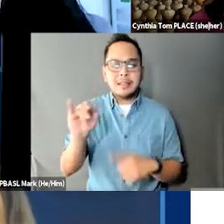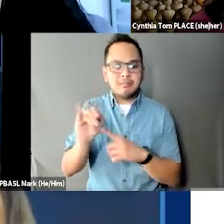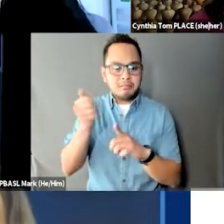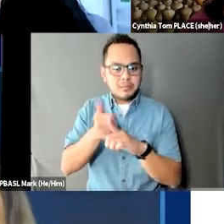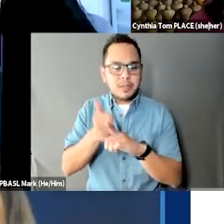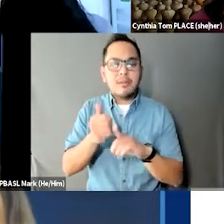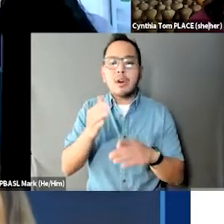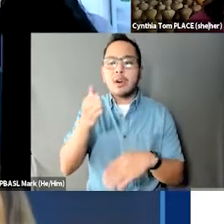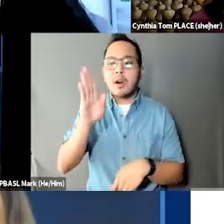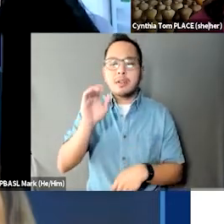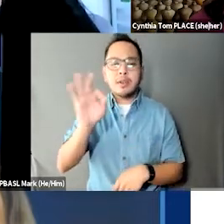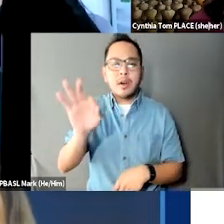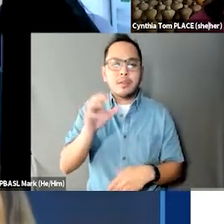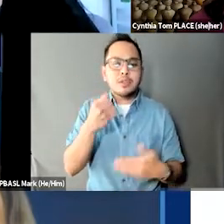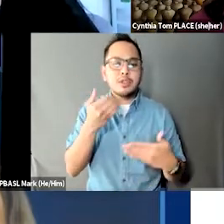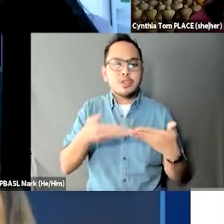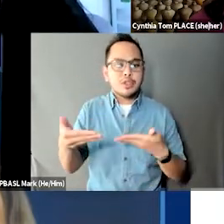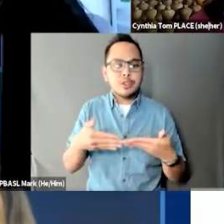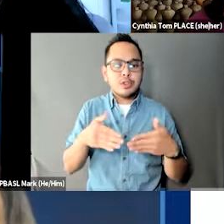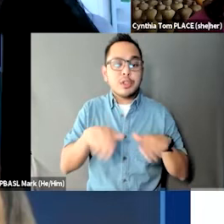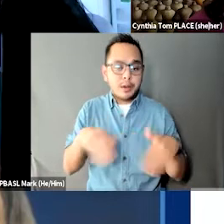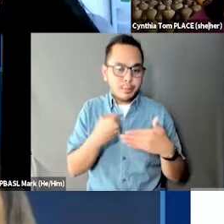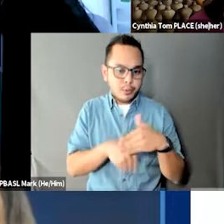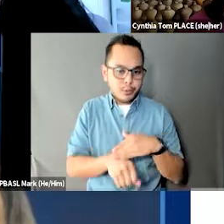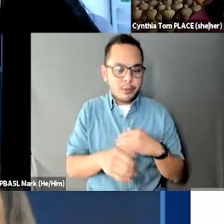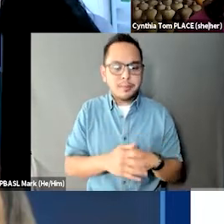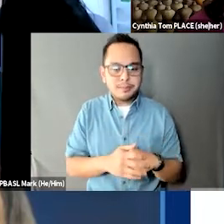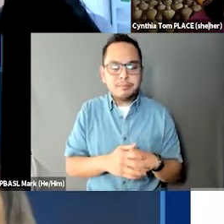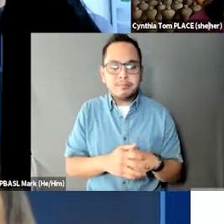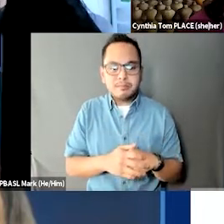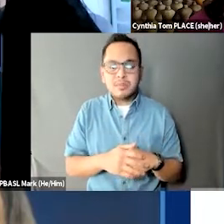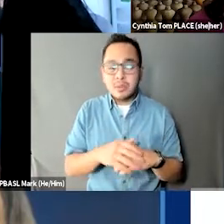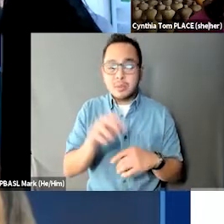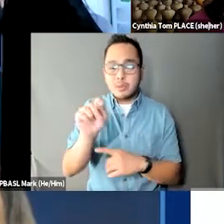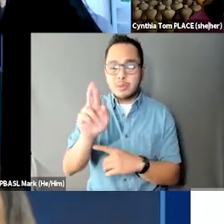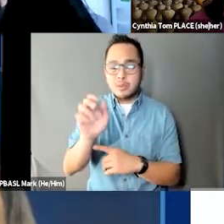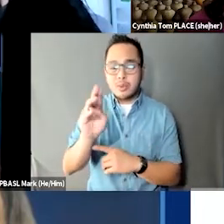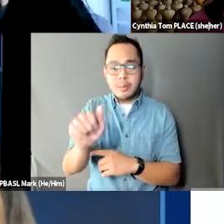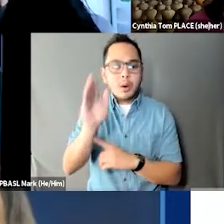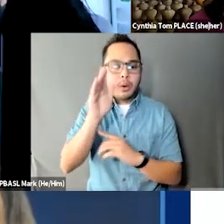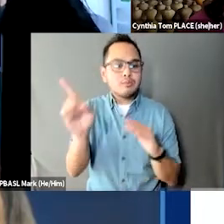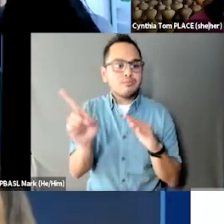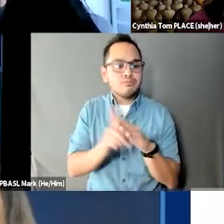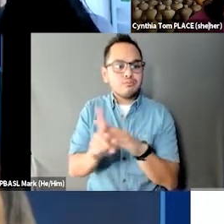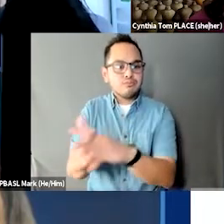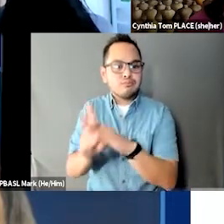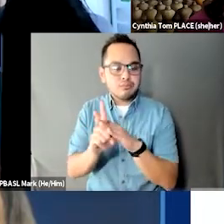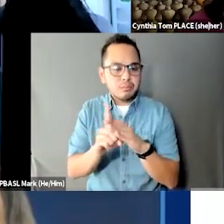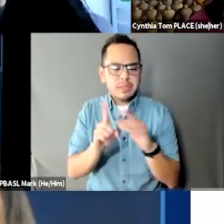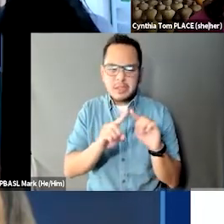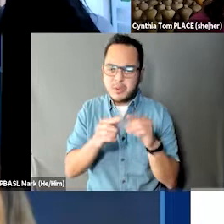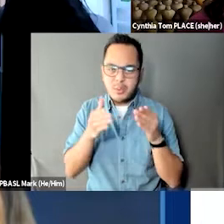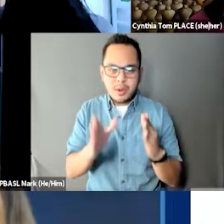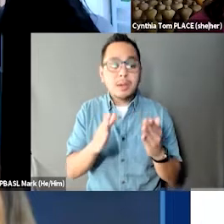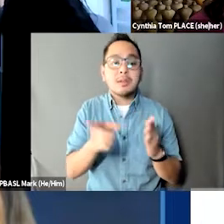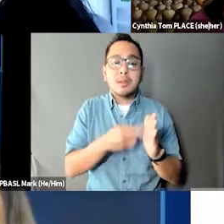greenstone. And trauma shows up in different ways. Sometimes it looks like anger, or it may